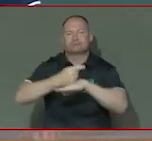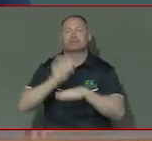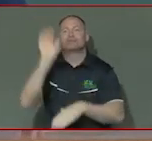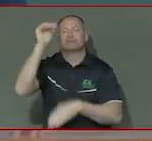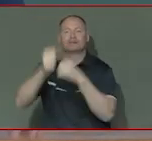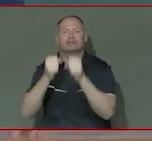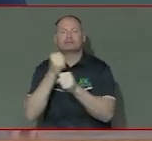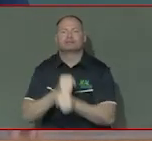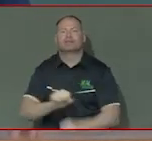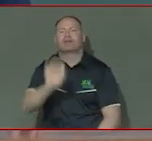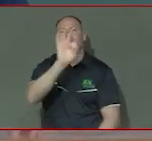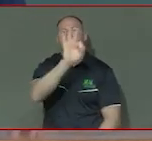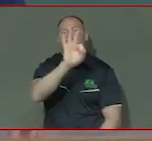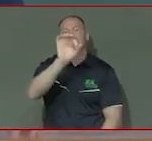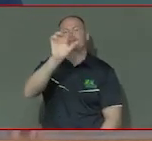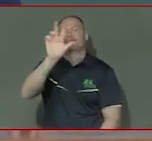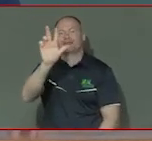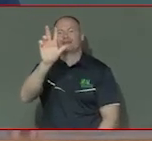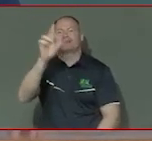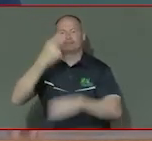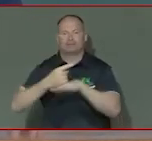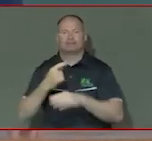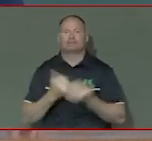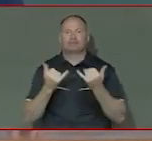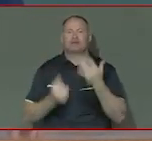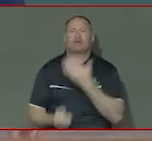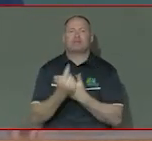it was 38 days. So what happens here?